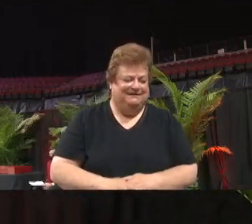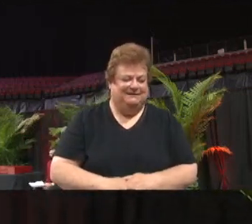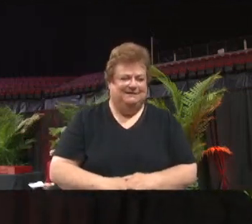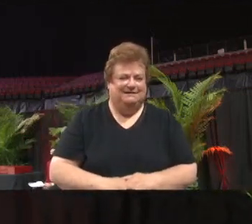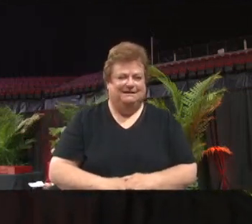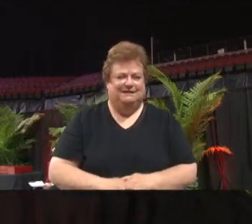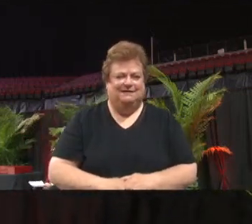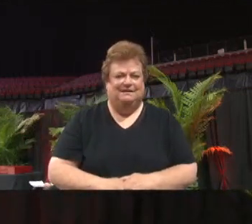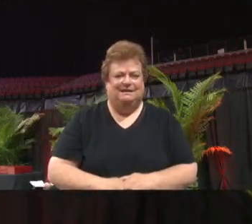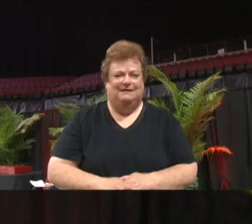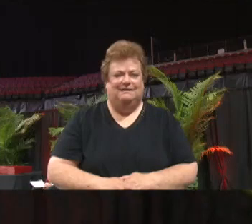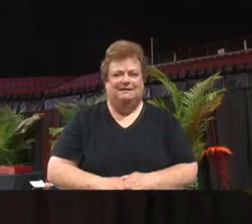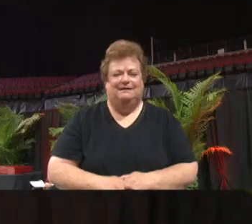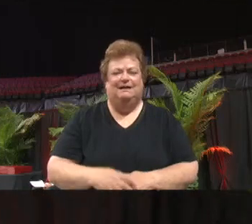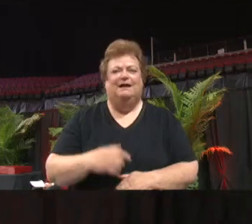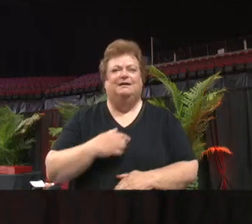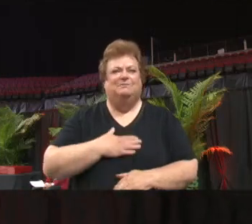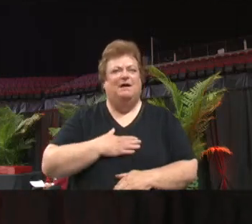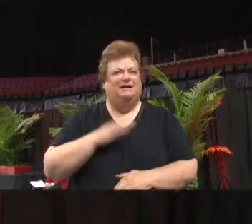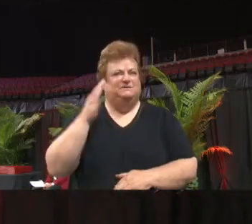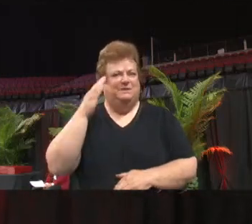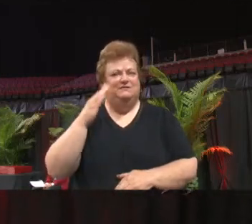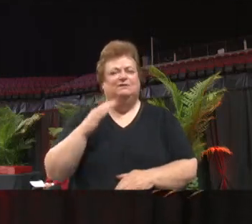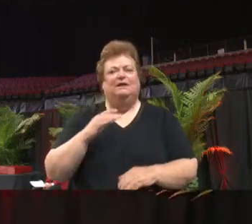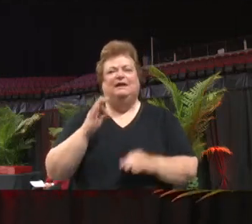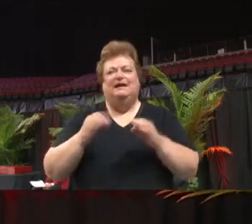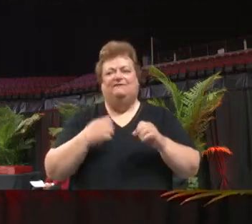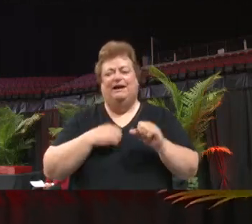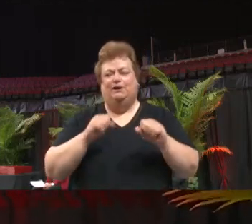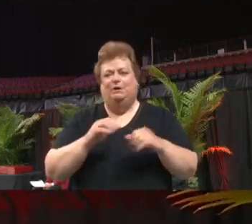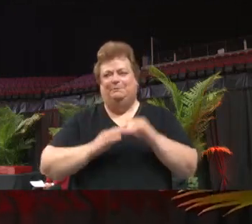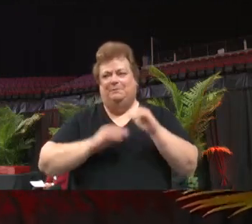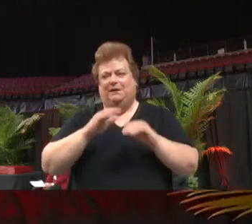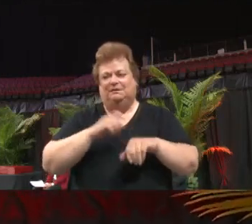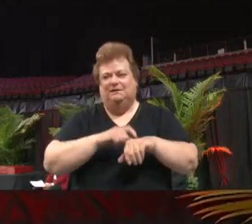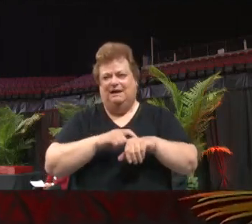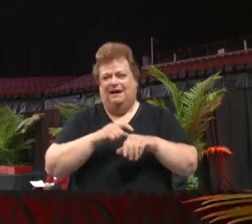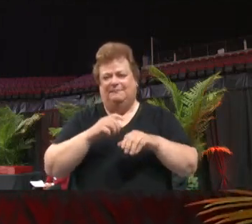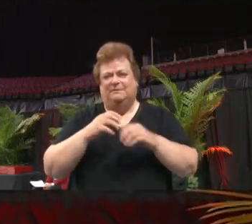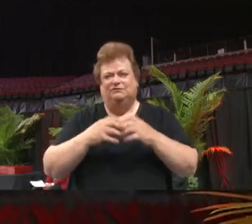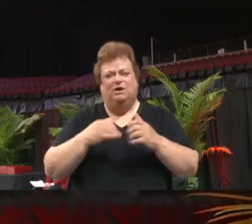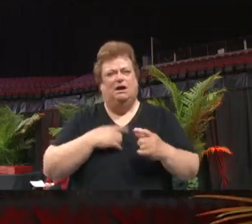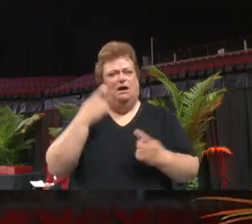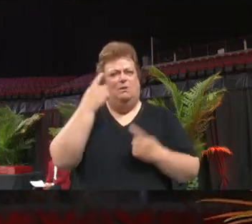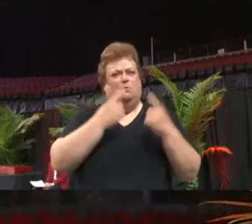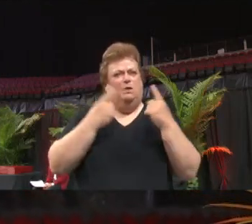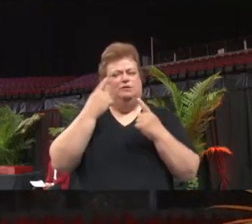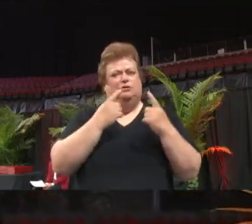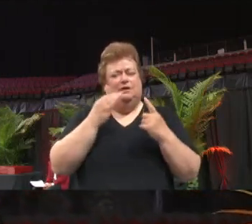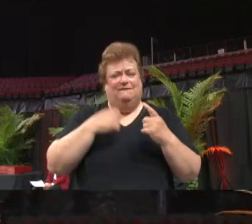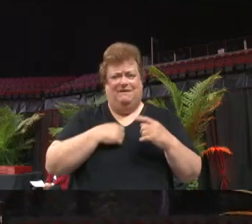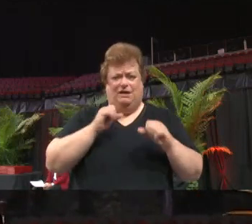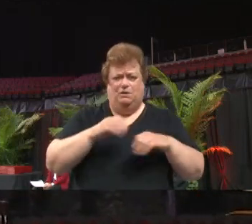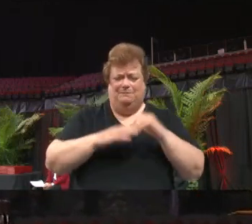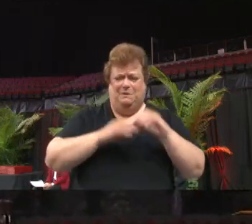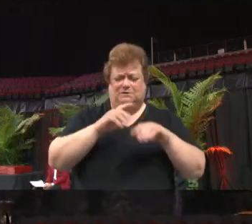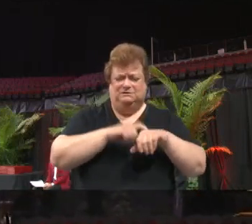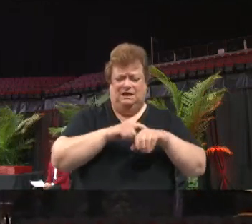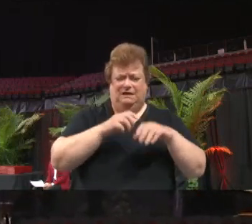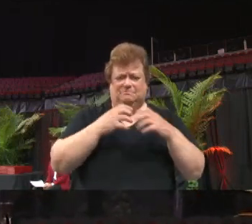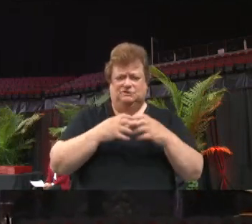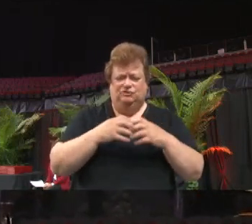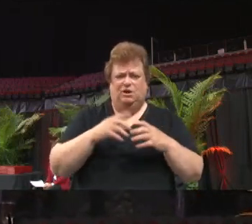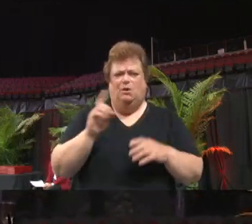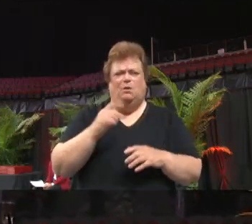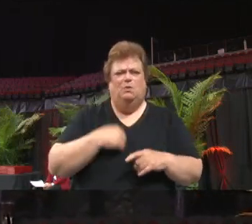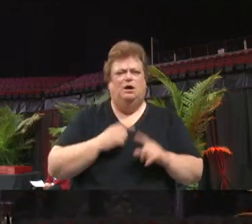My speech is called, "If I Could Build a Time Machine." I often wonder, if I could build a time machine, where would I go? I play with this question in my